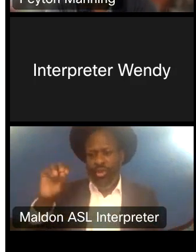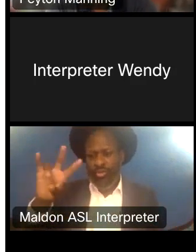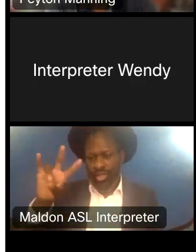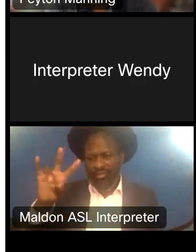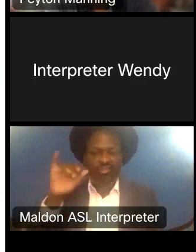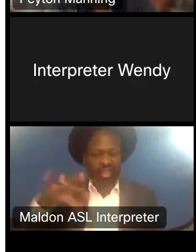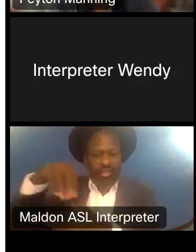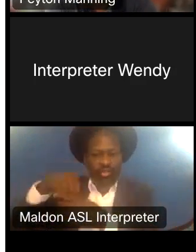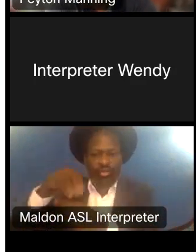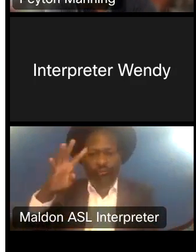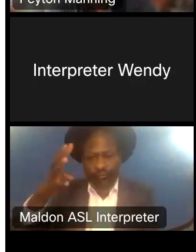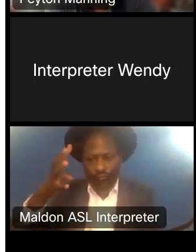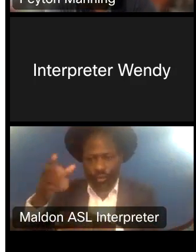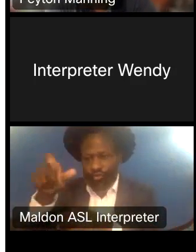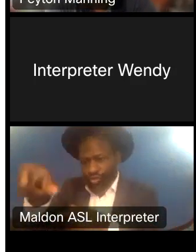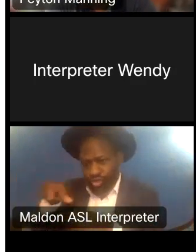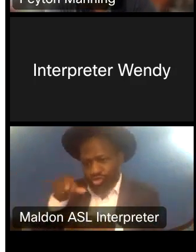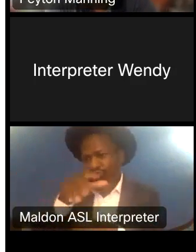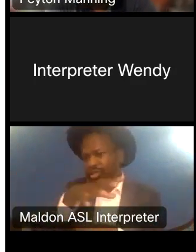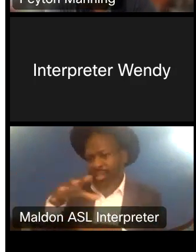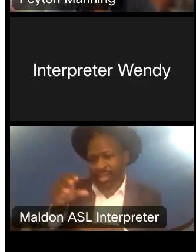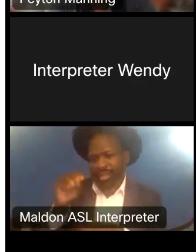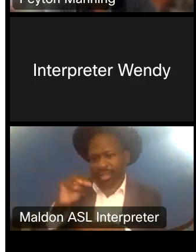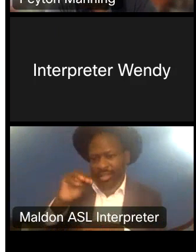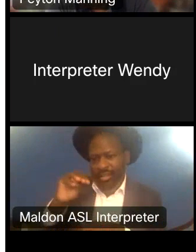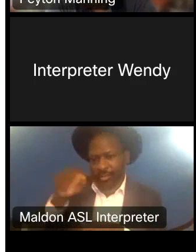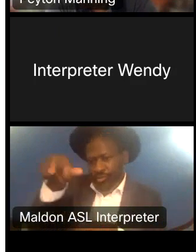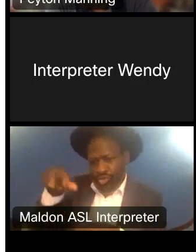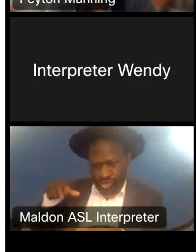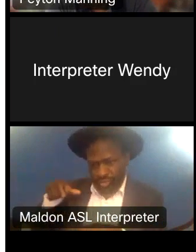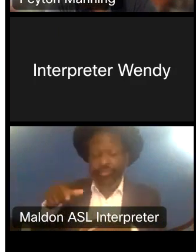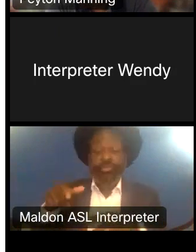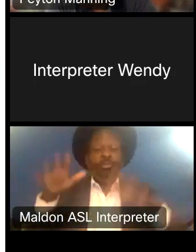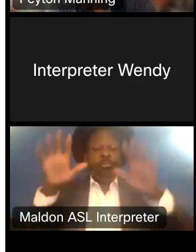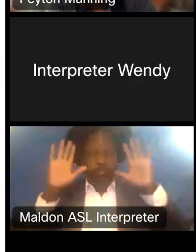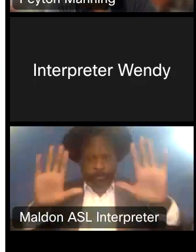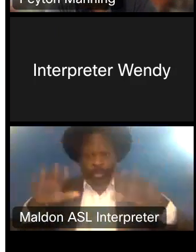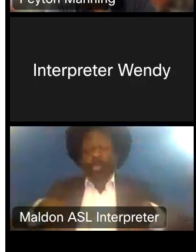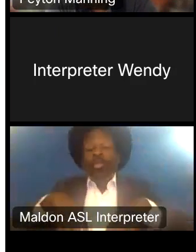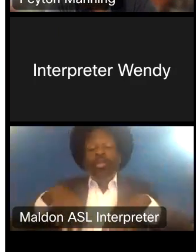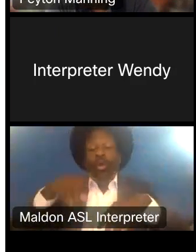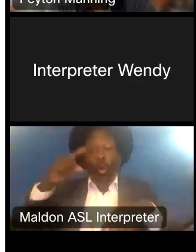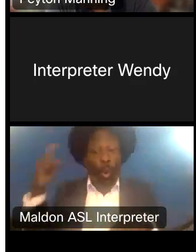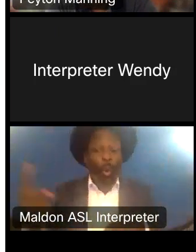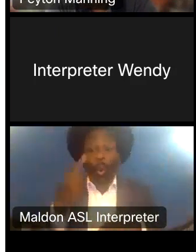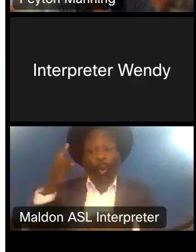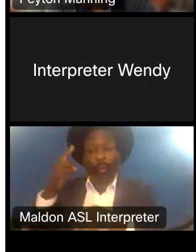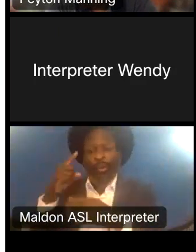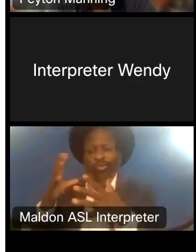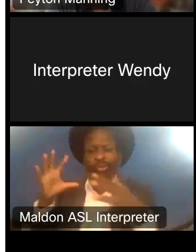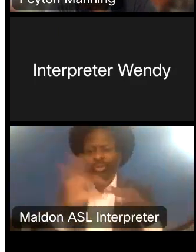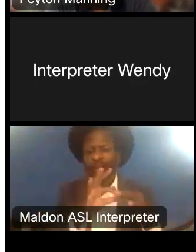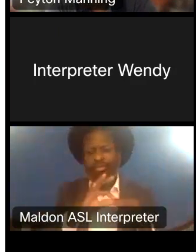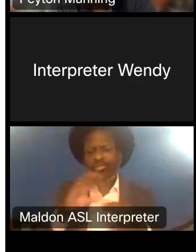and M Street cycle tracks right there. The intention always has been to connect to the Met Branch Trail